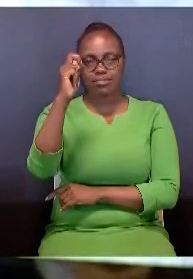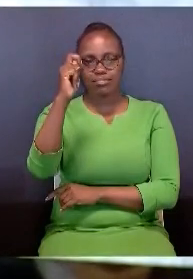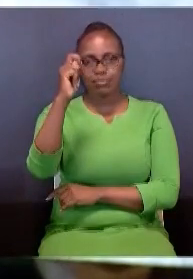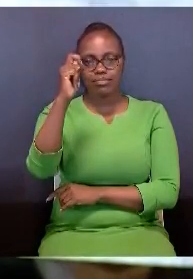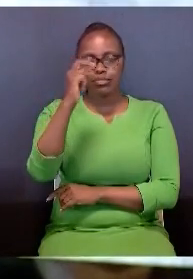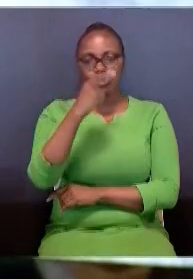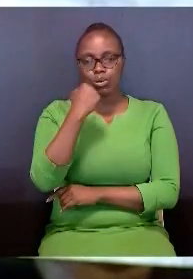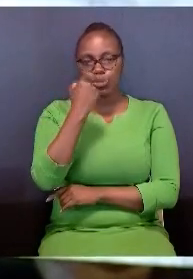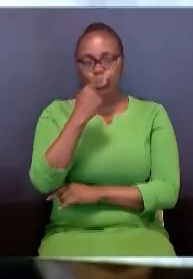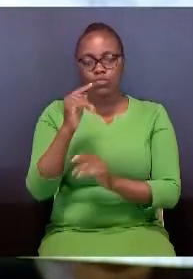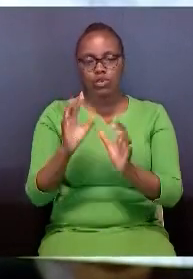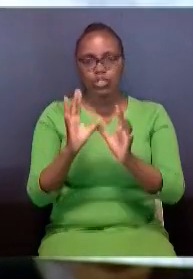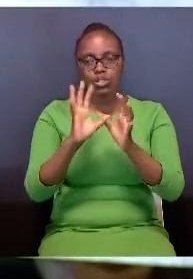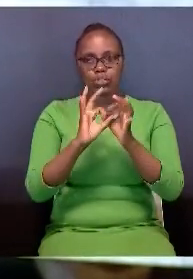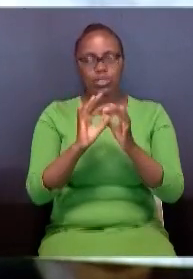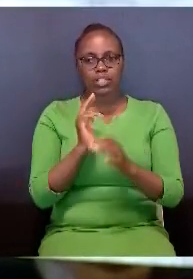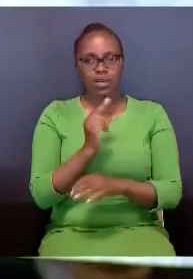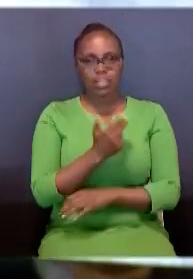who joined us